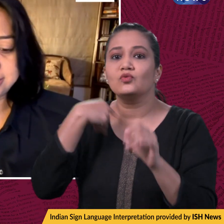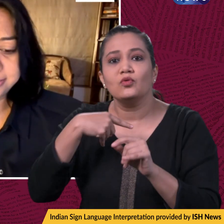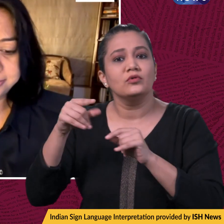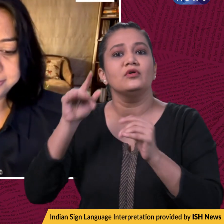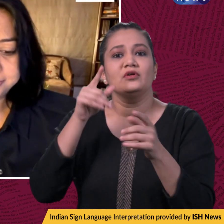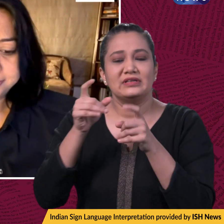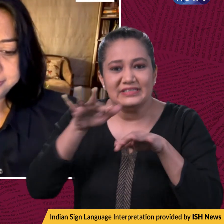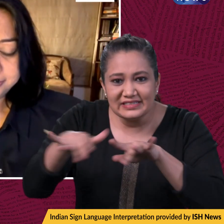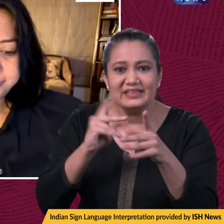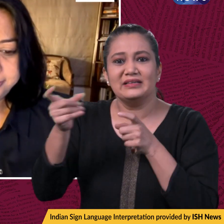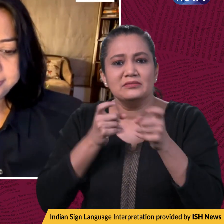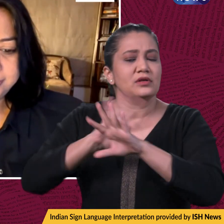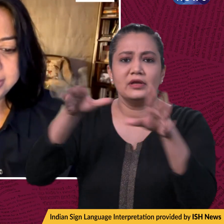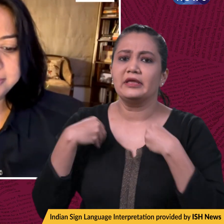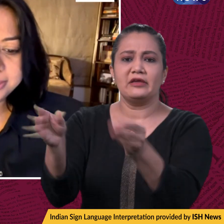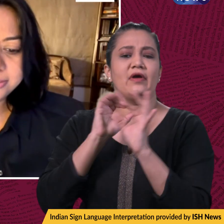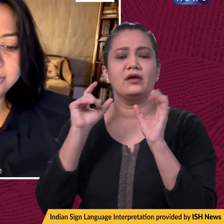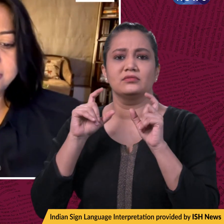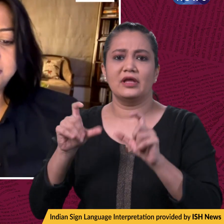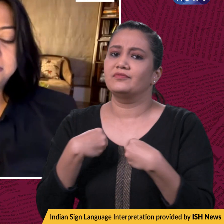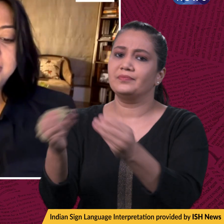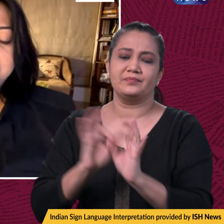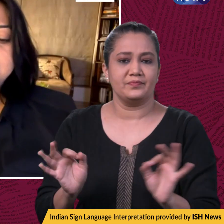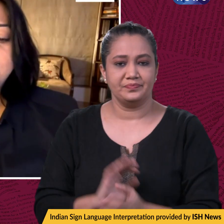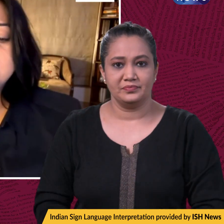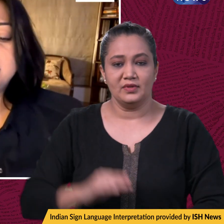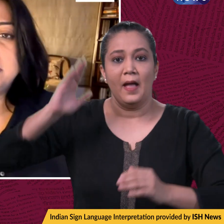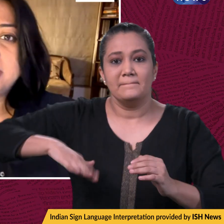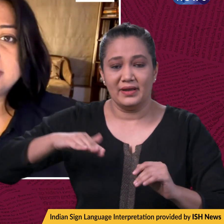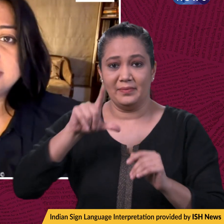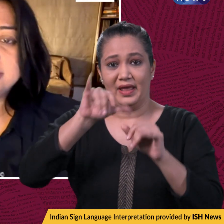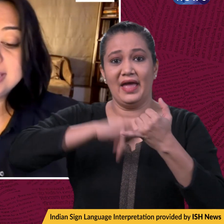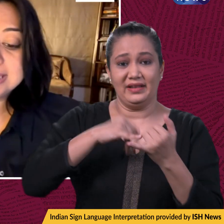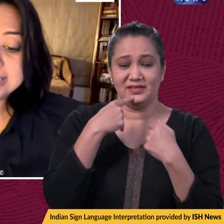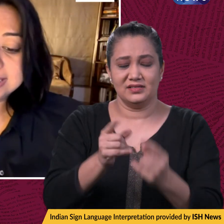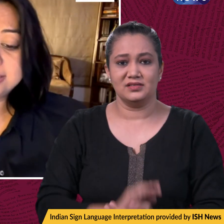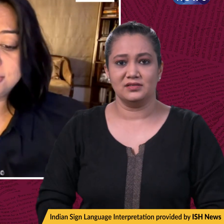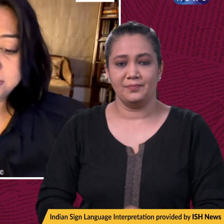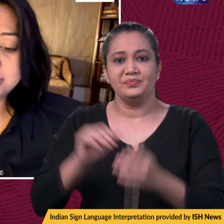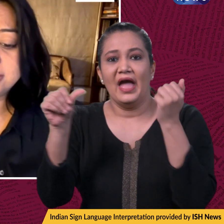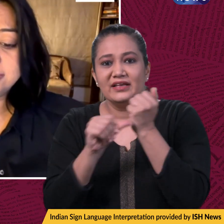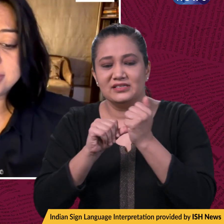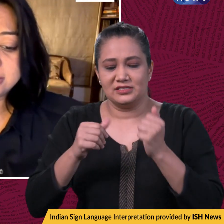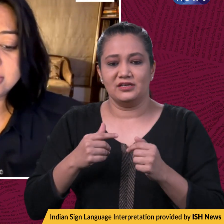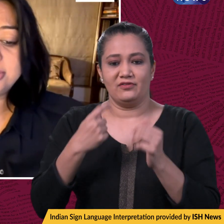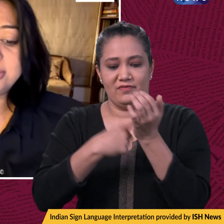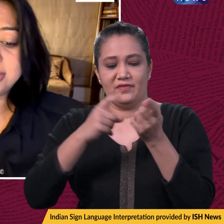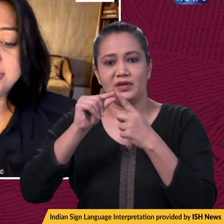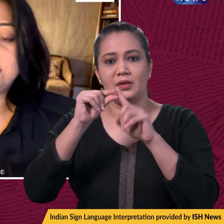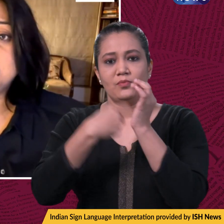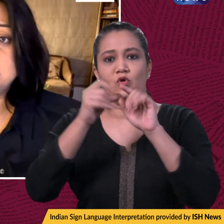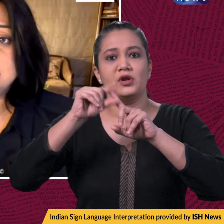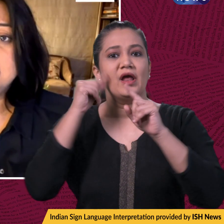and state. An update from Parliament. Lok Sabha passed the Assisted Reproductive